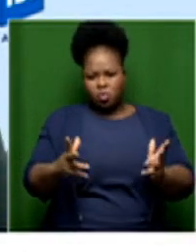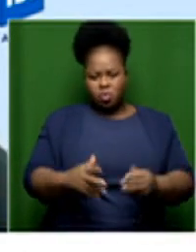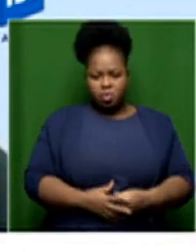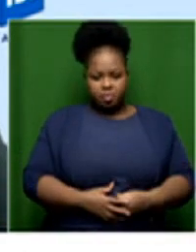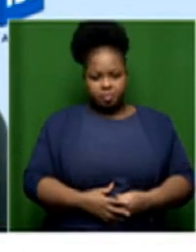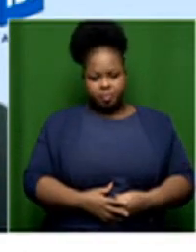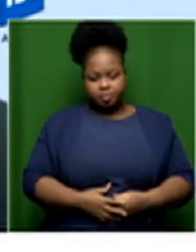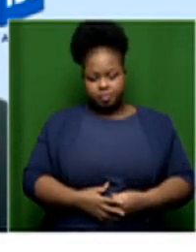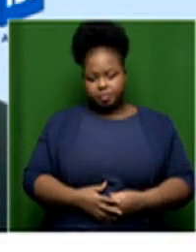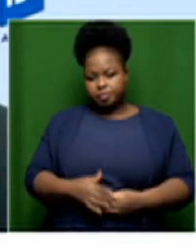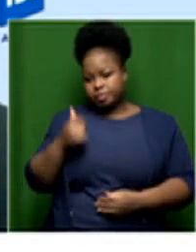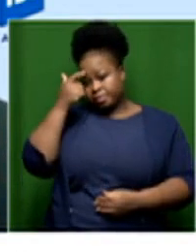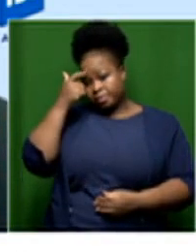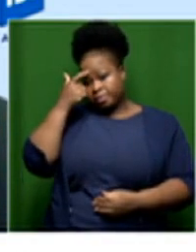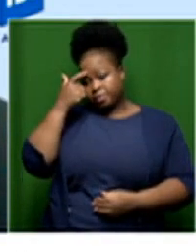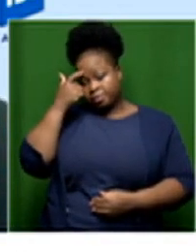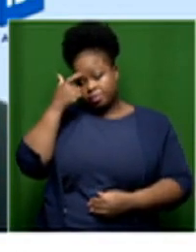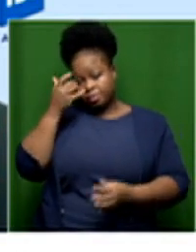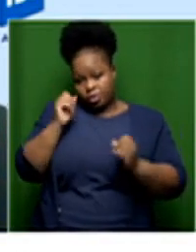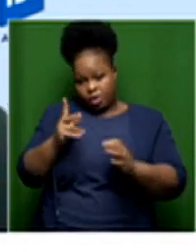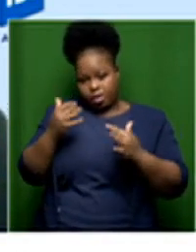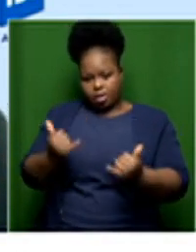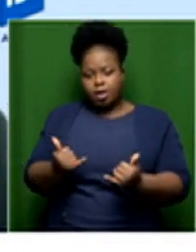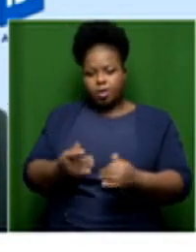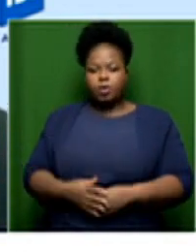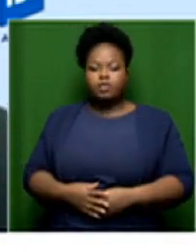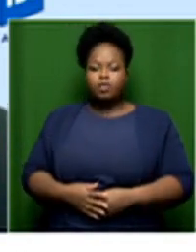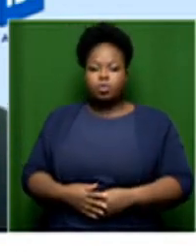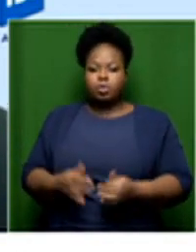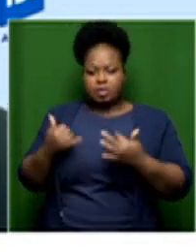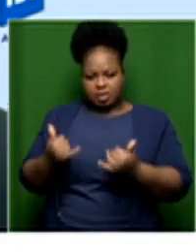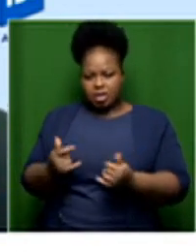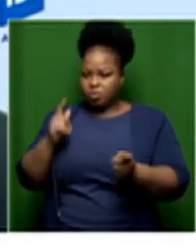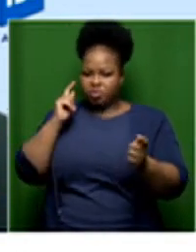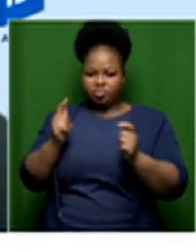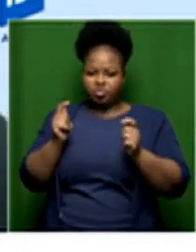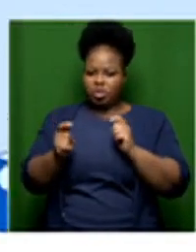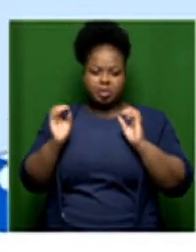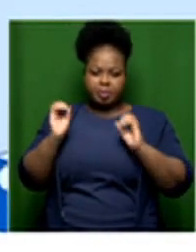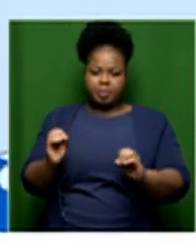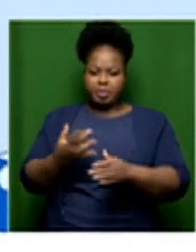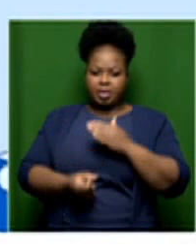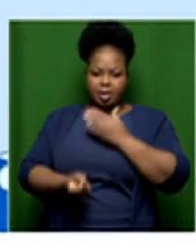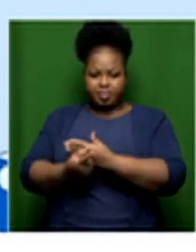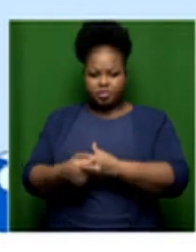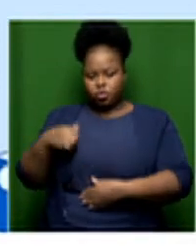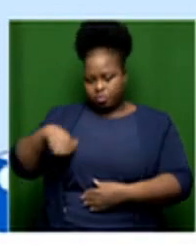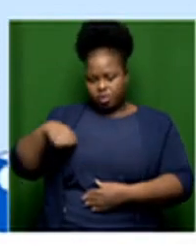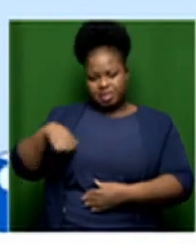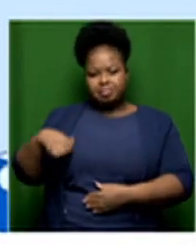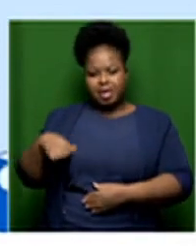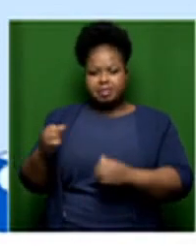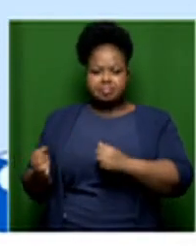Okay. For this current round of delimitation, there has not been changes to the municipal boundaries.